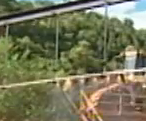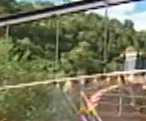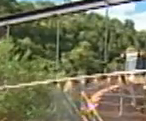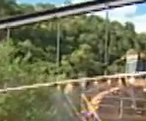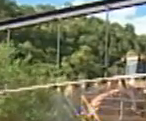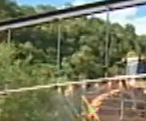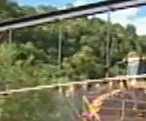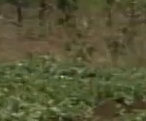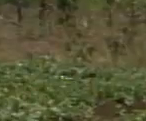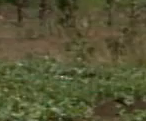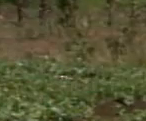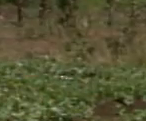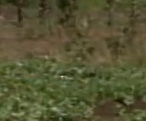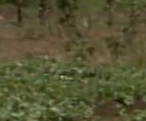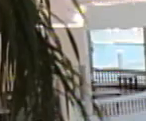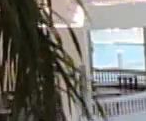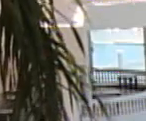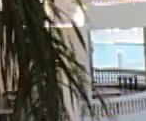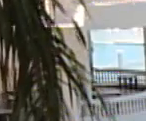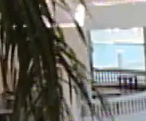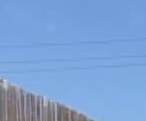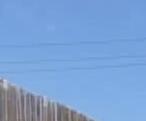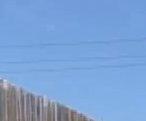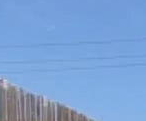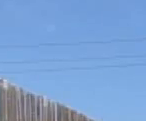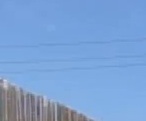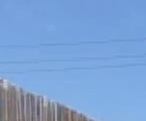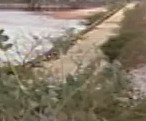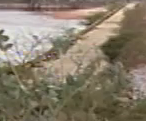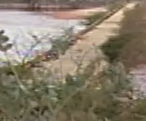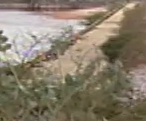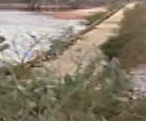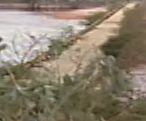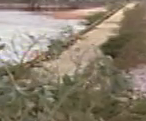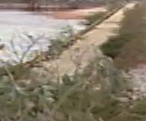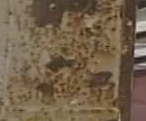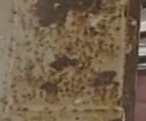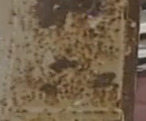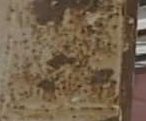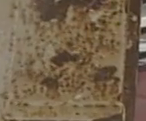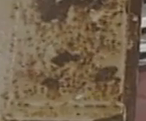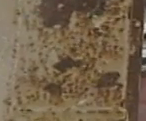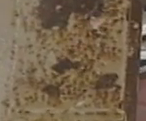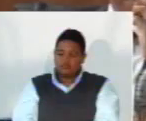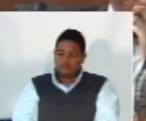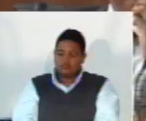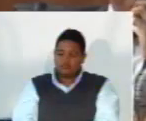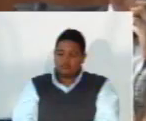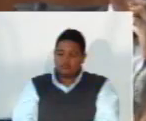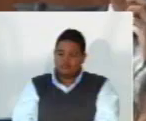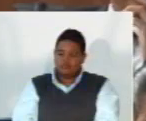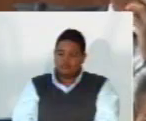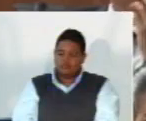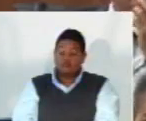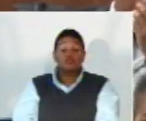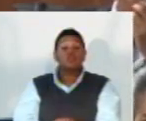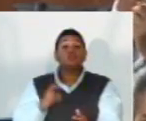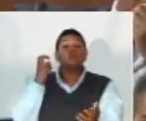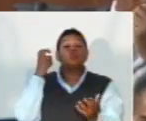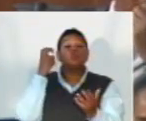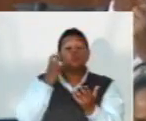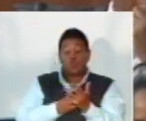Mr. Speaker. Agriculture, tourism, construction, mining, and quarrying. The tough decisions we have